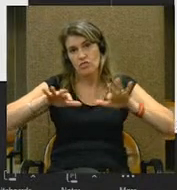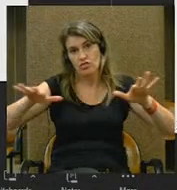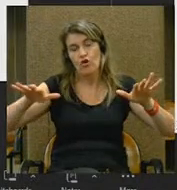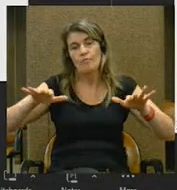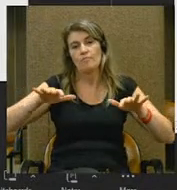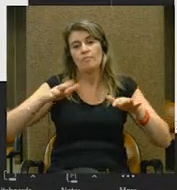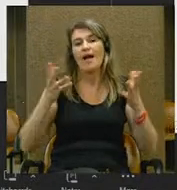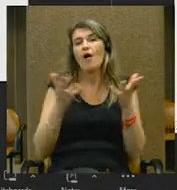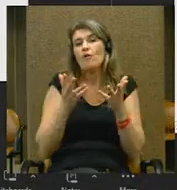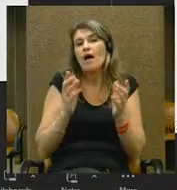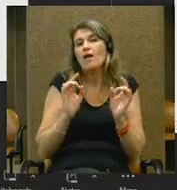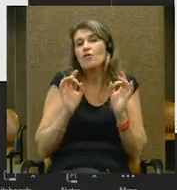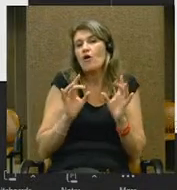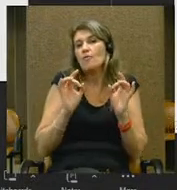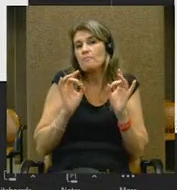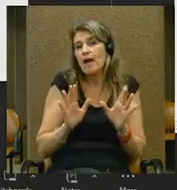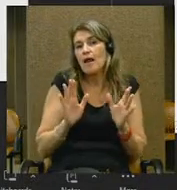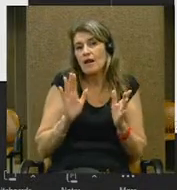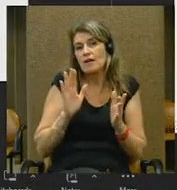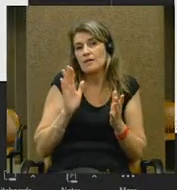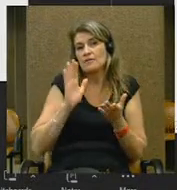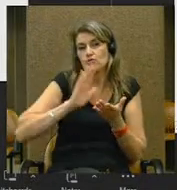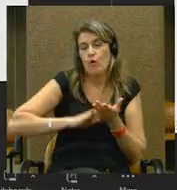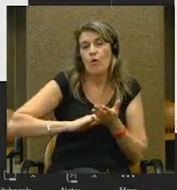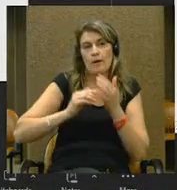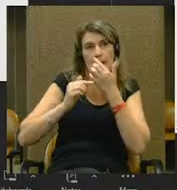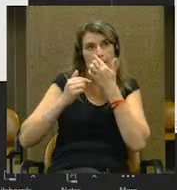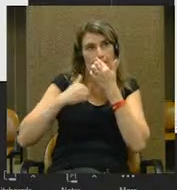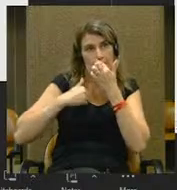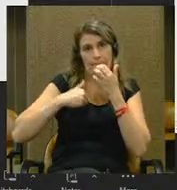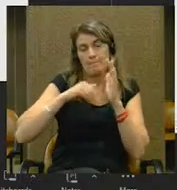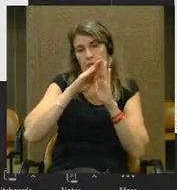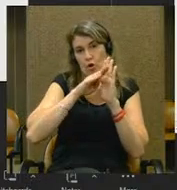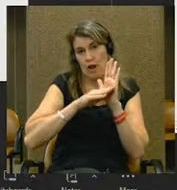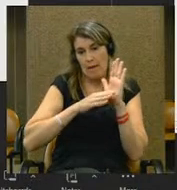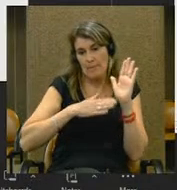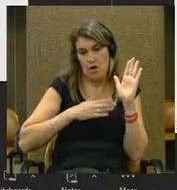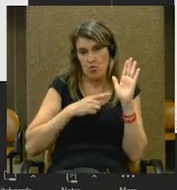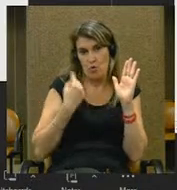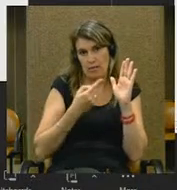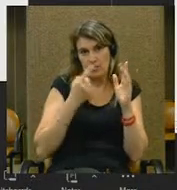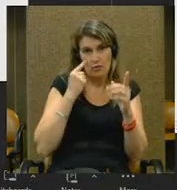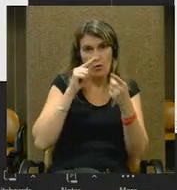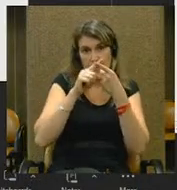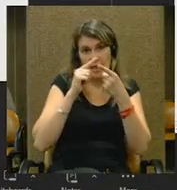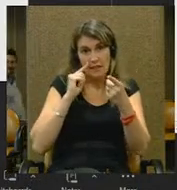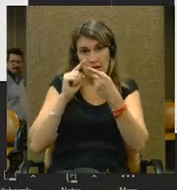to the COVID pandemic. Our Provincial Health Office reviewed this in